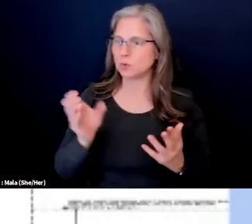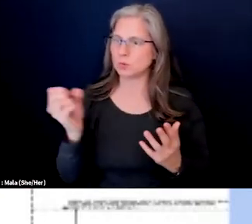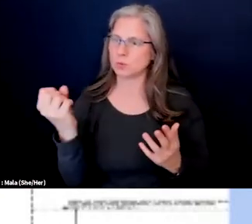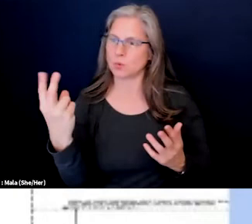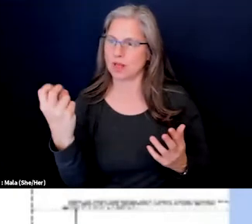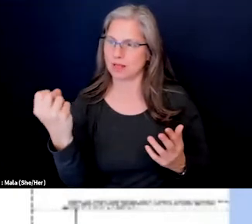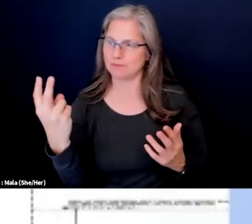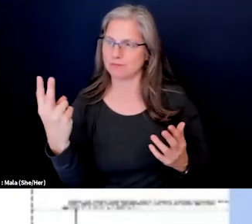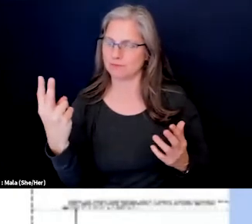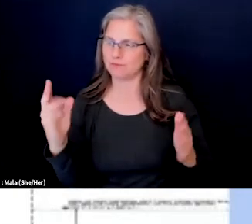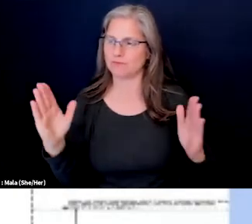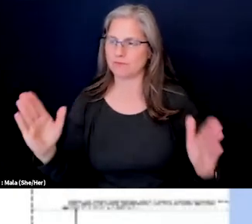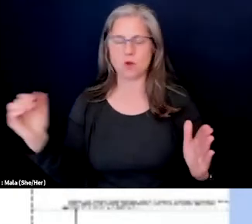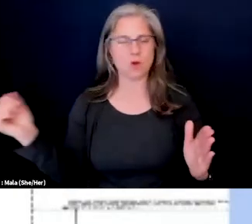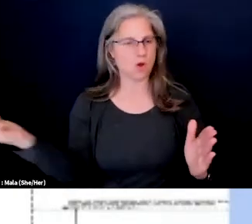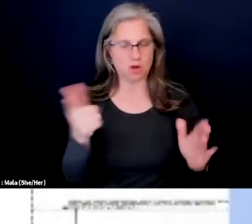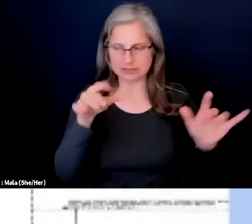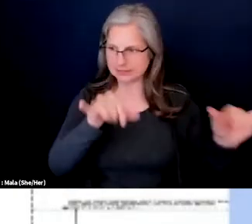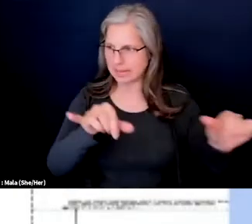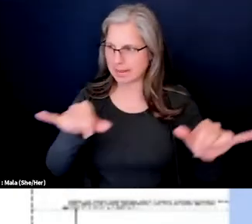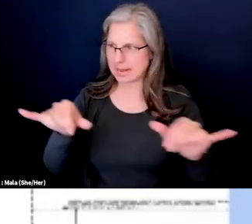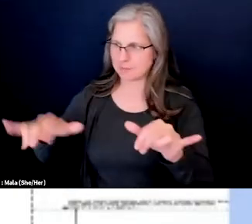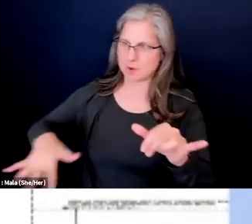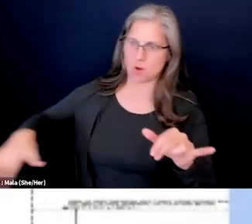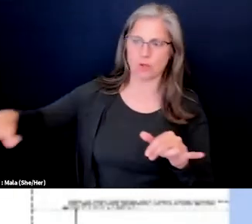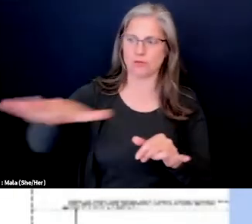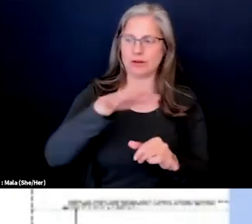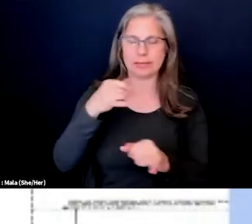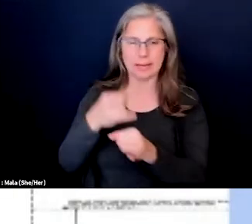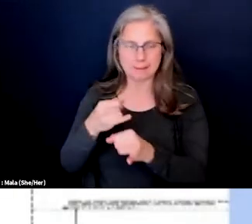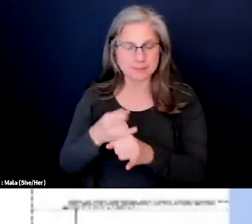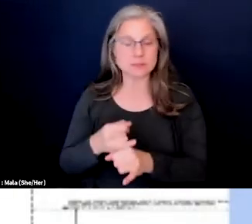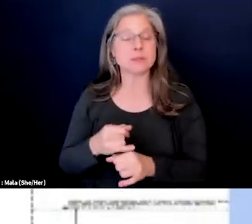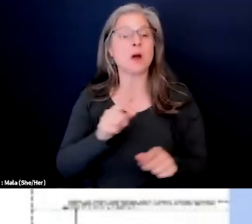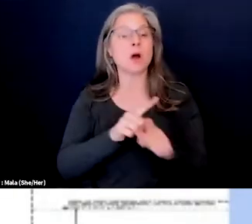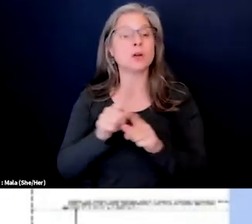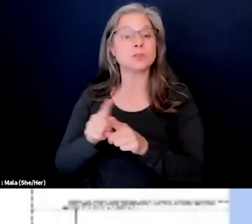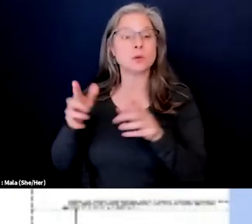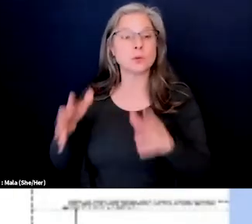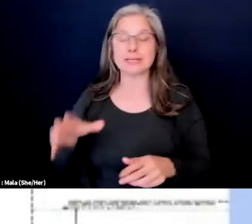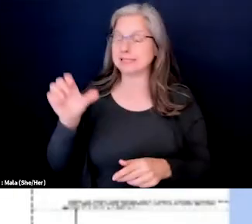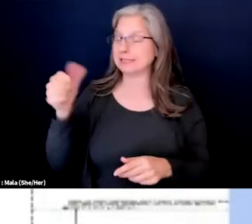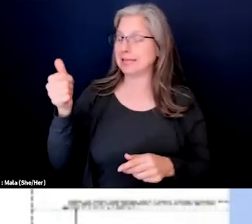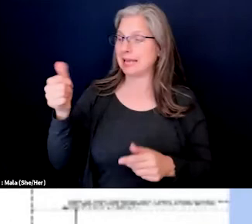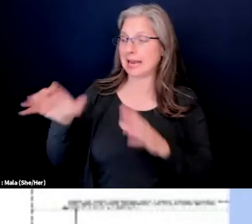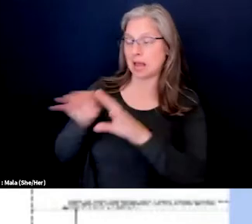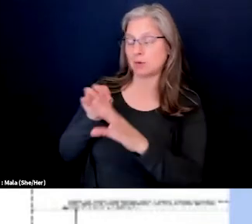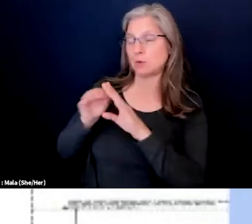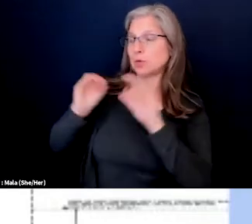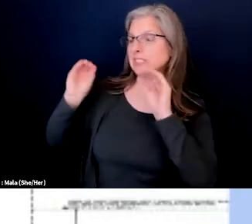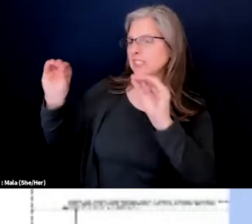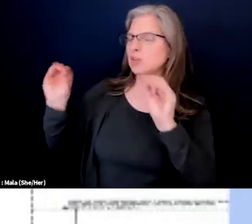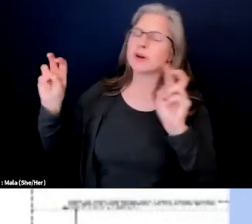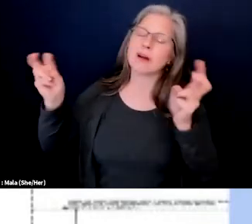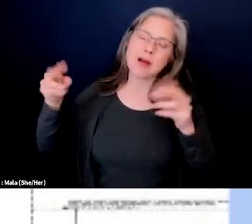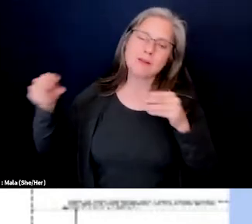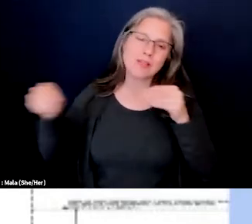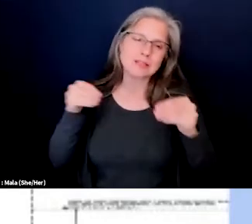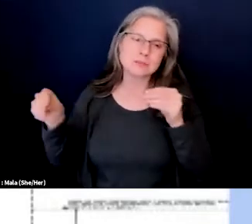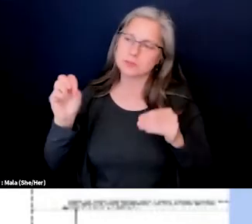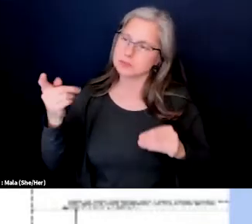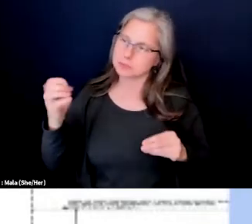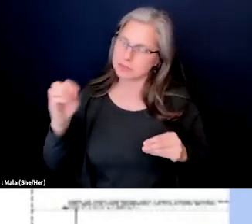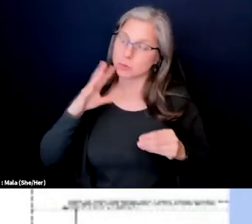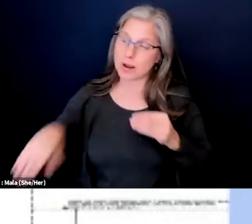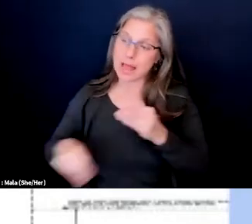will be the same throughout the campus. We'll also end up with 10 outdoor teaching areas or flexible spaces. We're